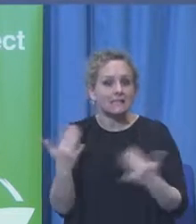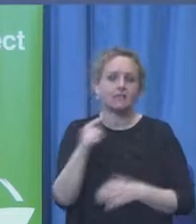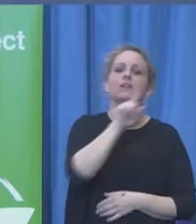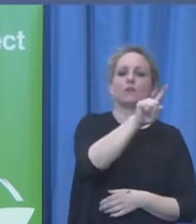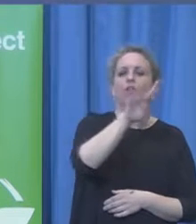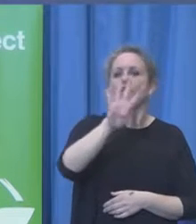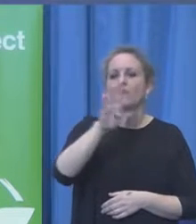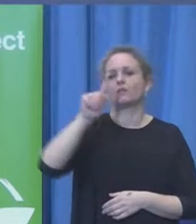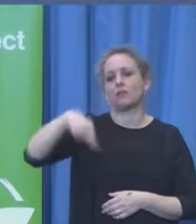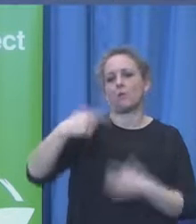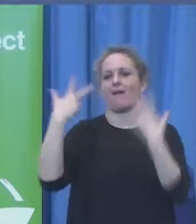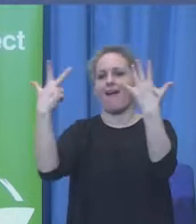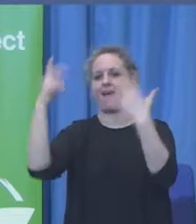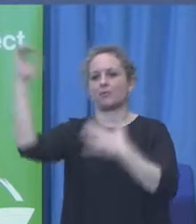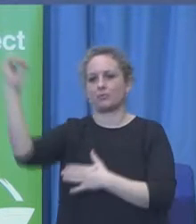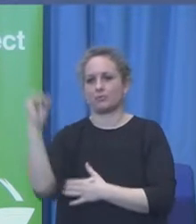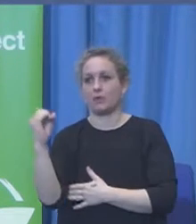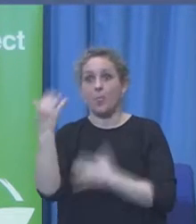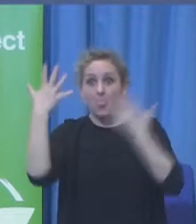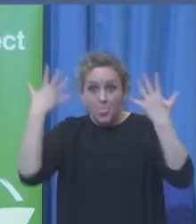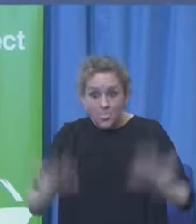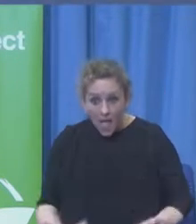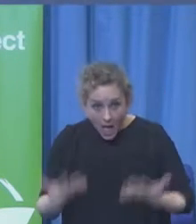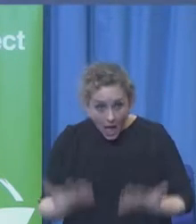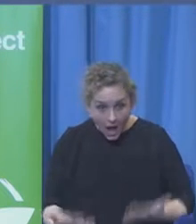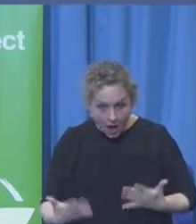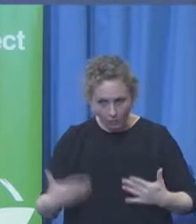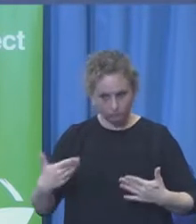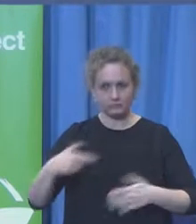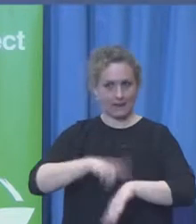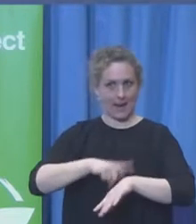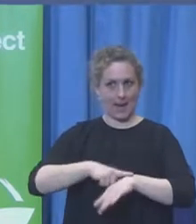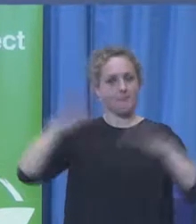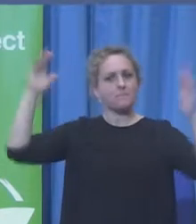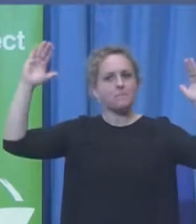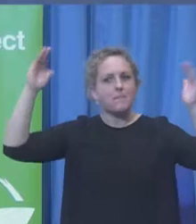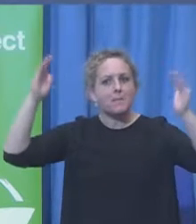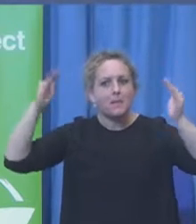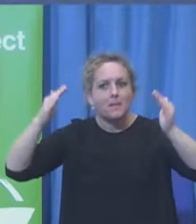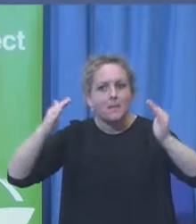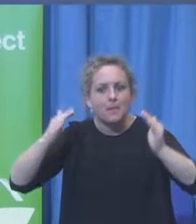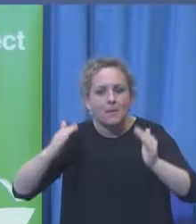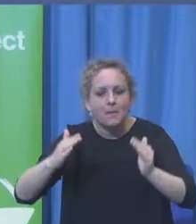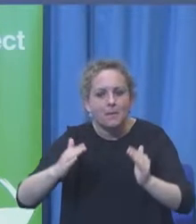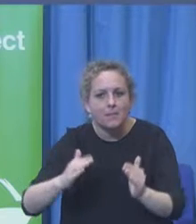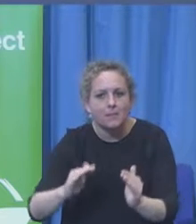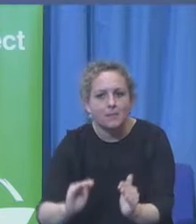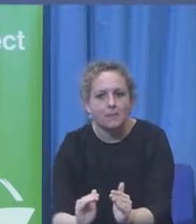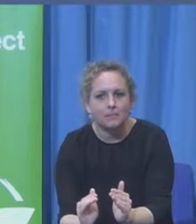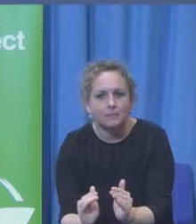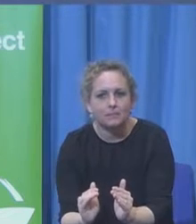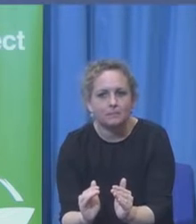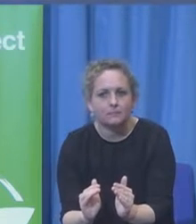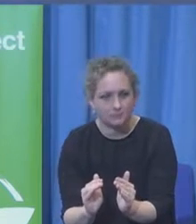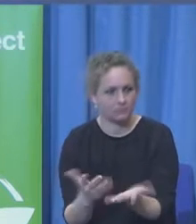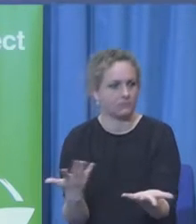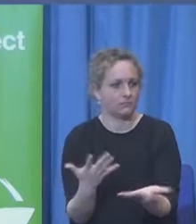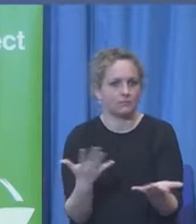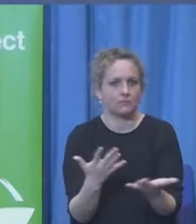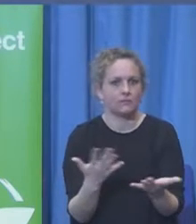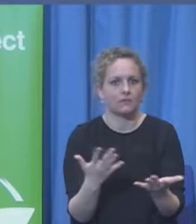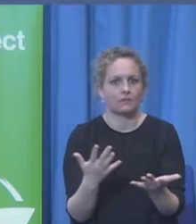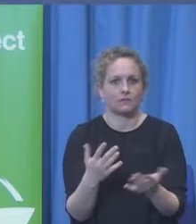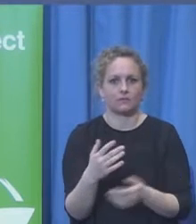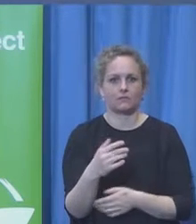spring 2016. And very interestingly, in 2015, it developed a 10-year comprehensive